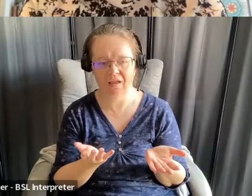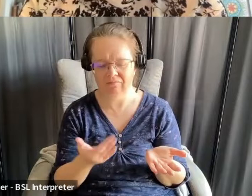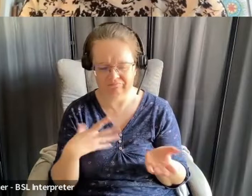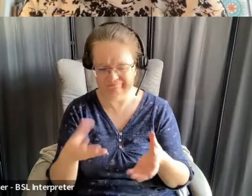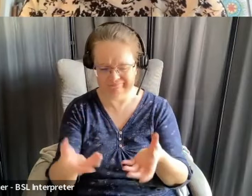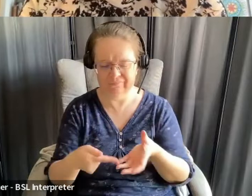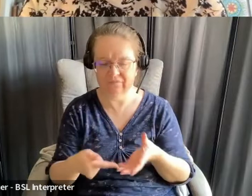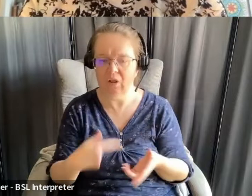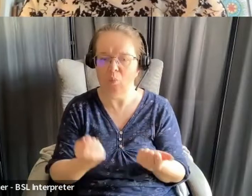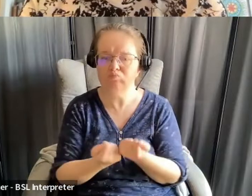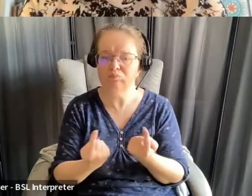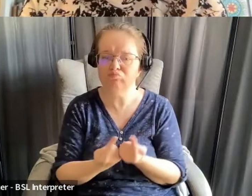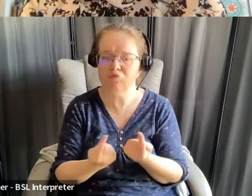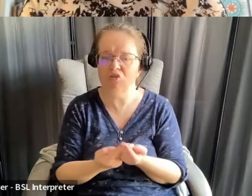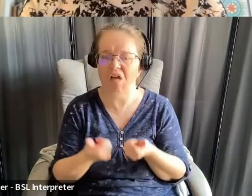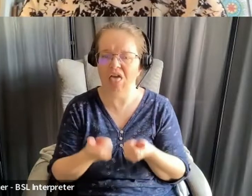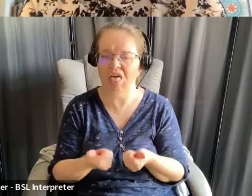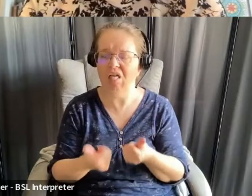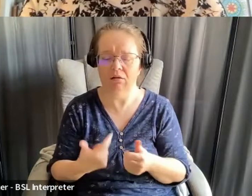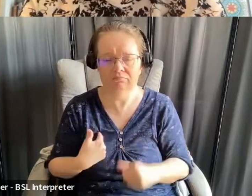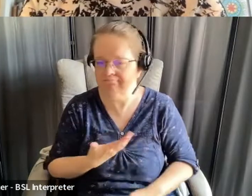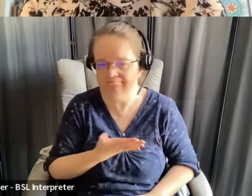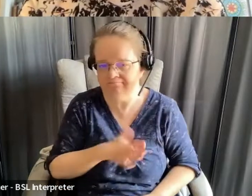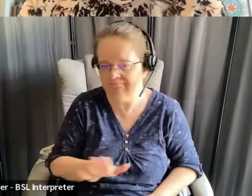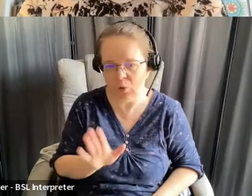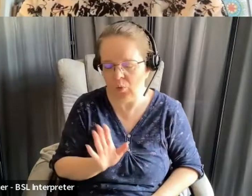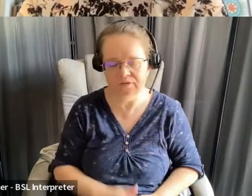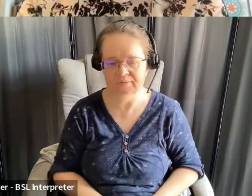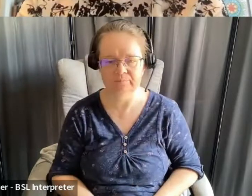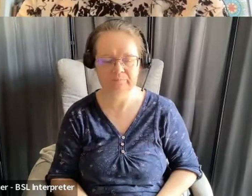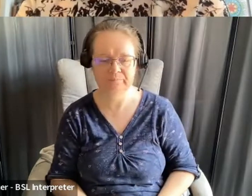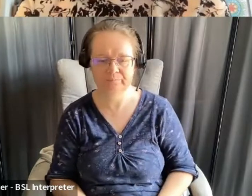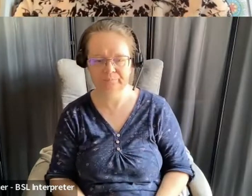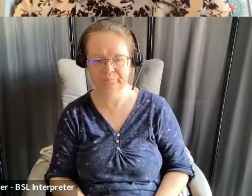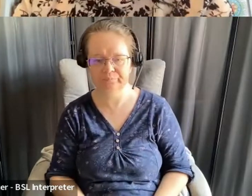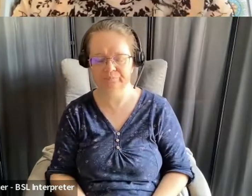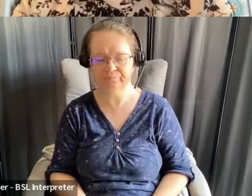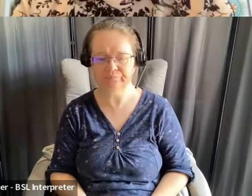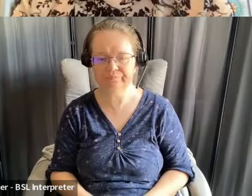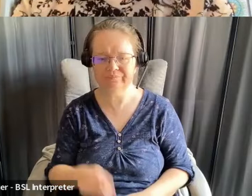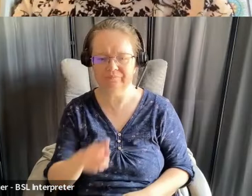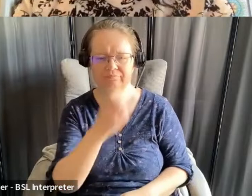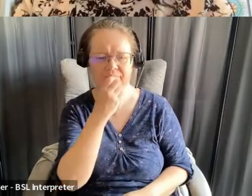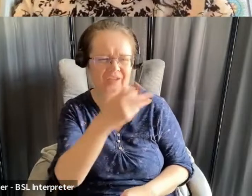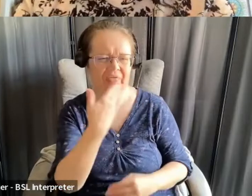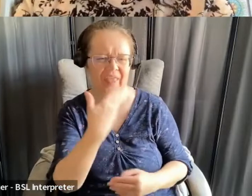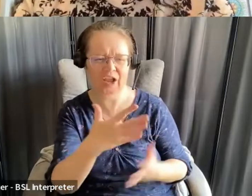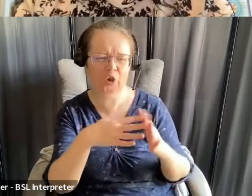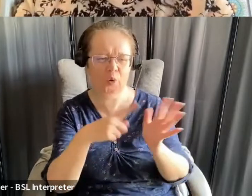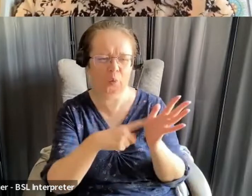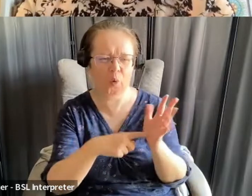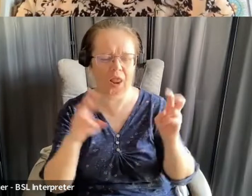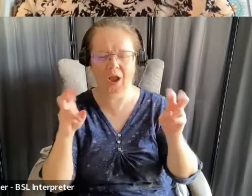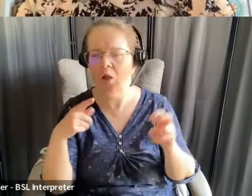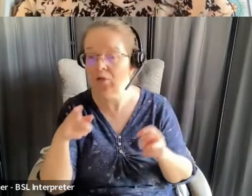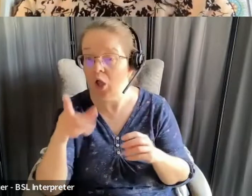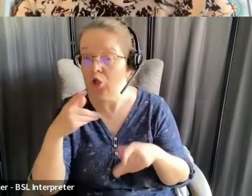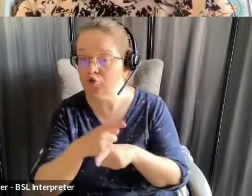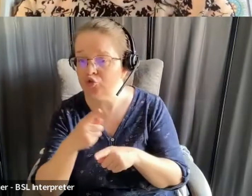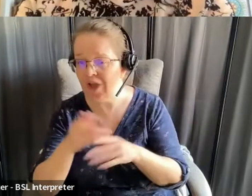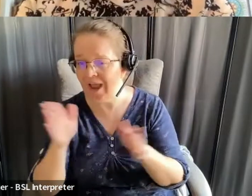Thank you, Will. And we really appreciate that quote. Okay, I want to share some things that are in the chat box, if that's